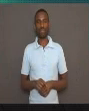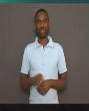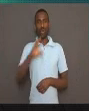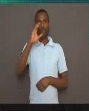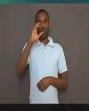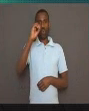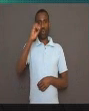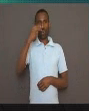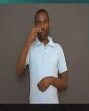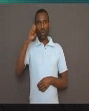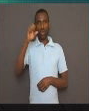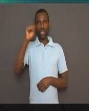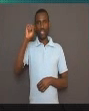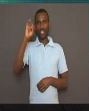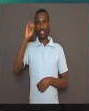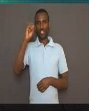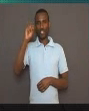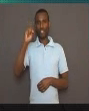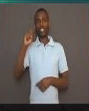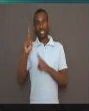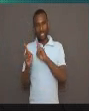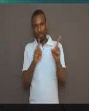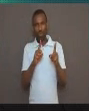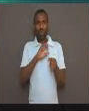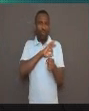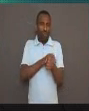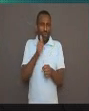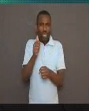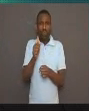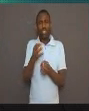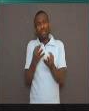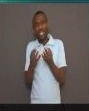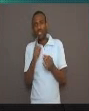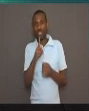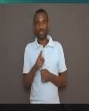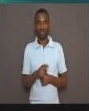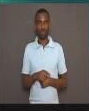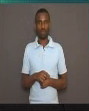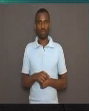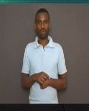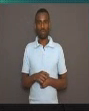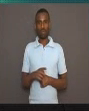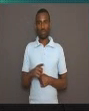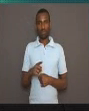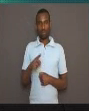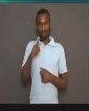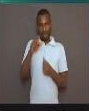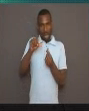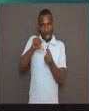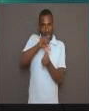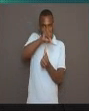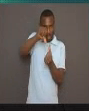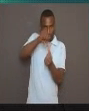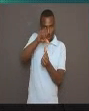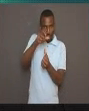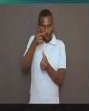Cohesion refers to a force that holds together the atoms, ions,